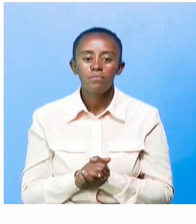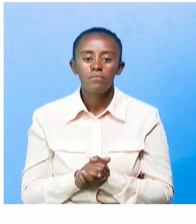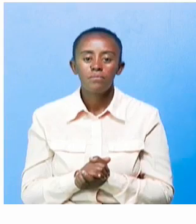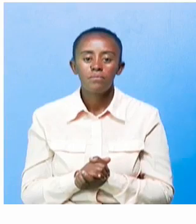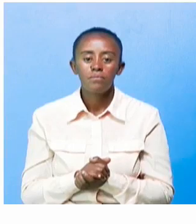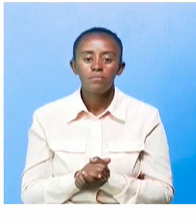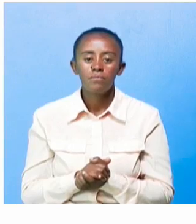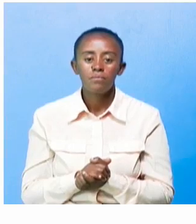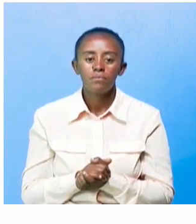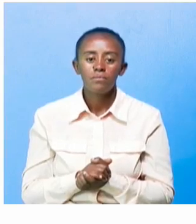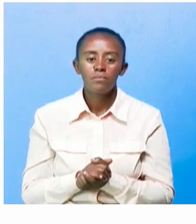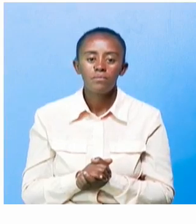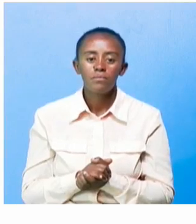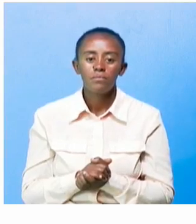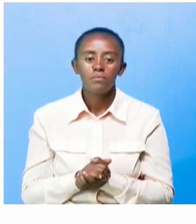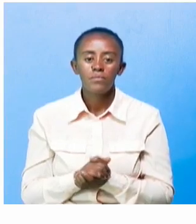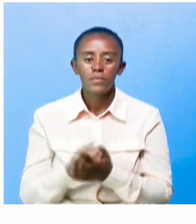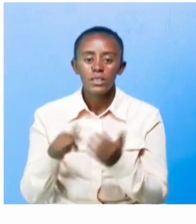This